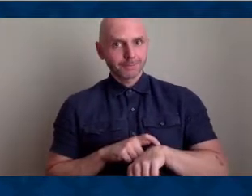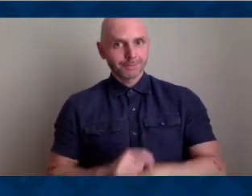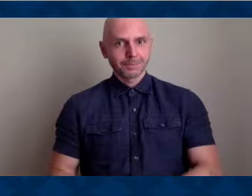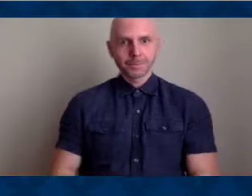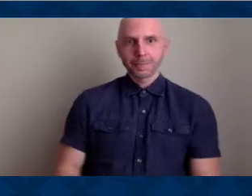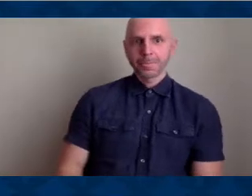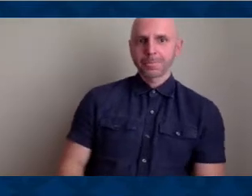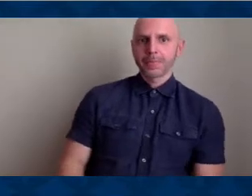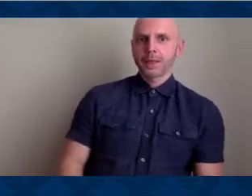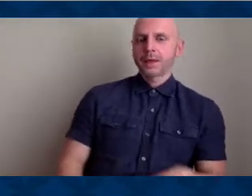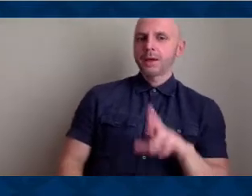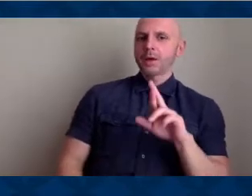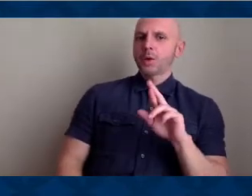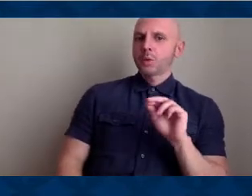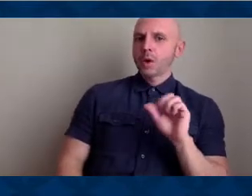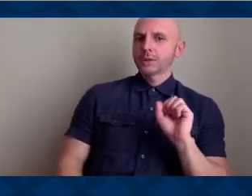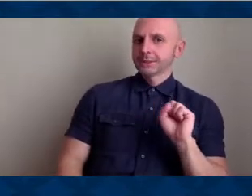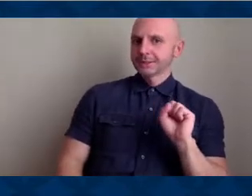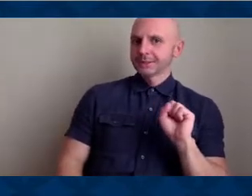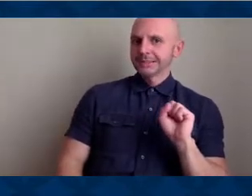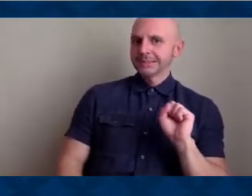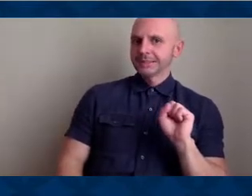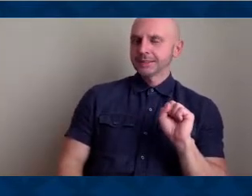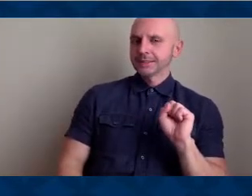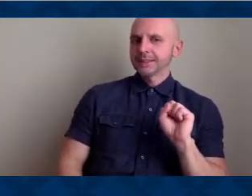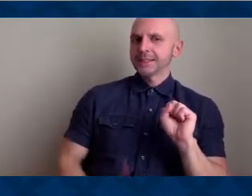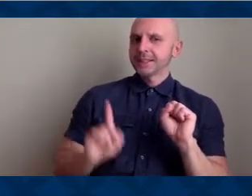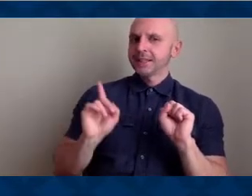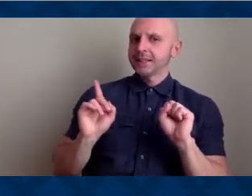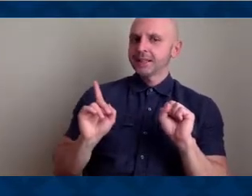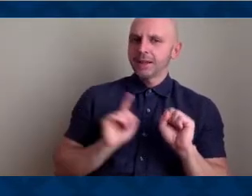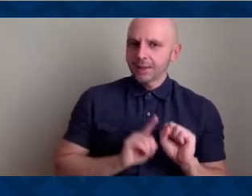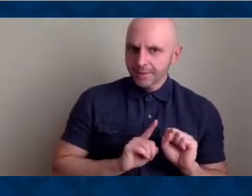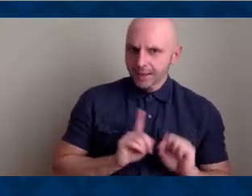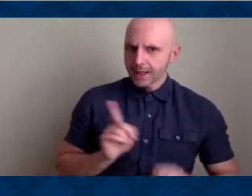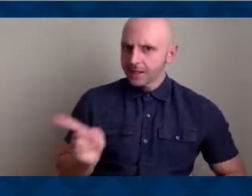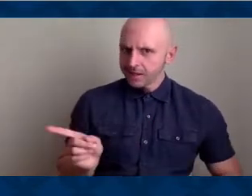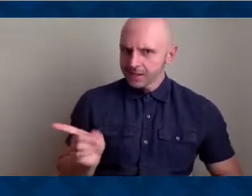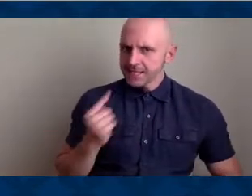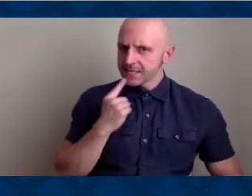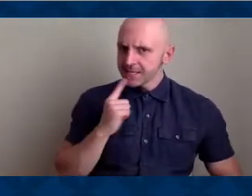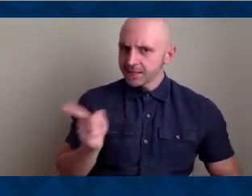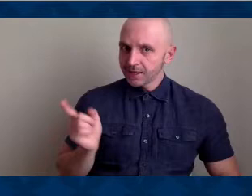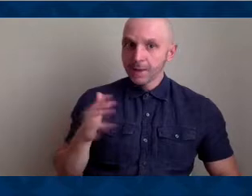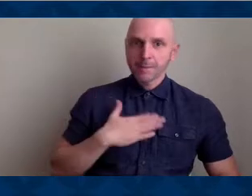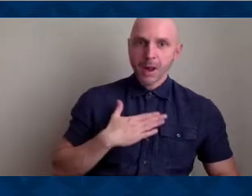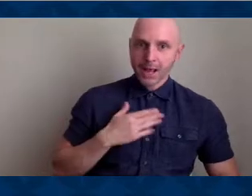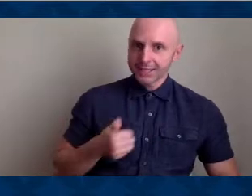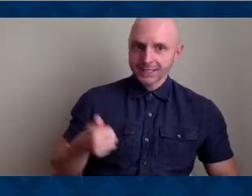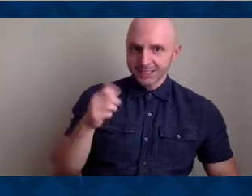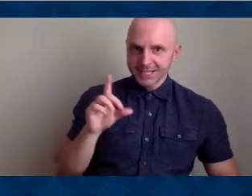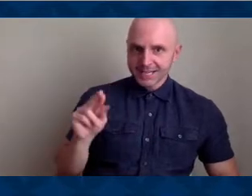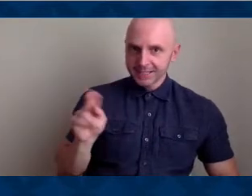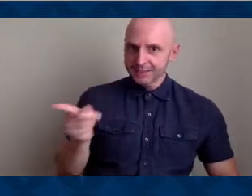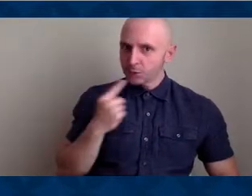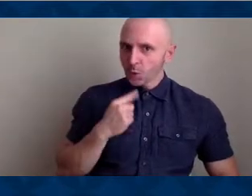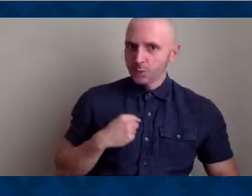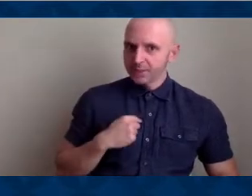When your dean instructs you to cut him off, what do you do? Cut him off.